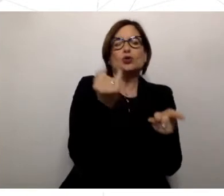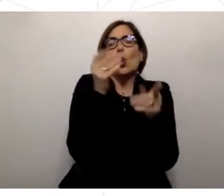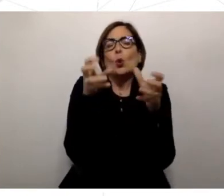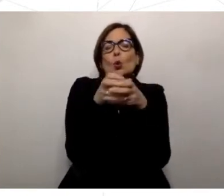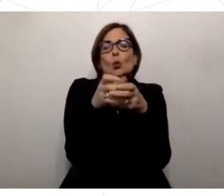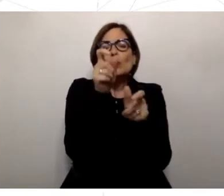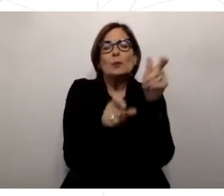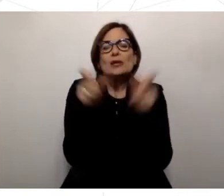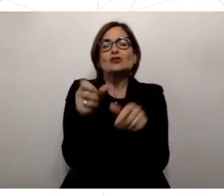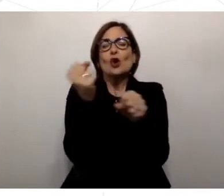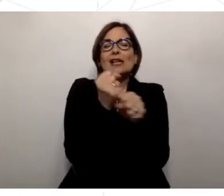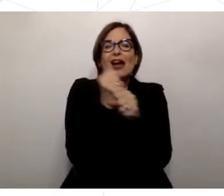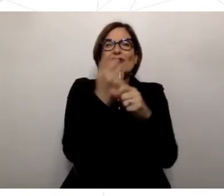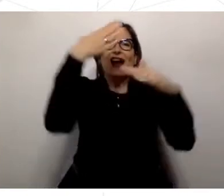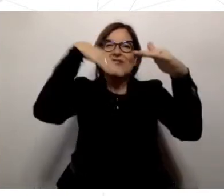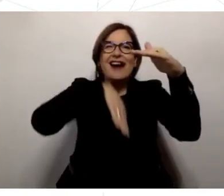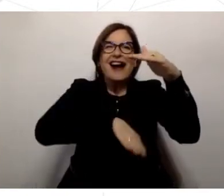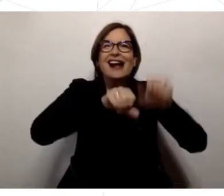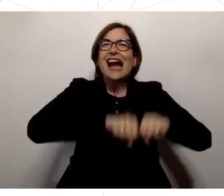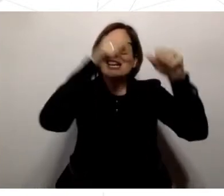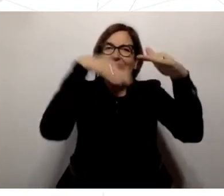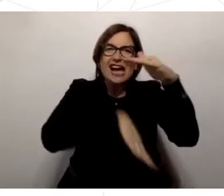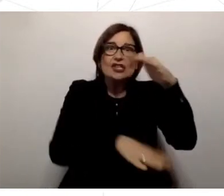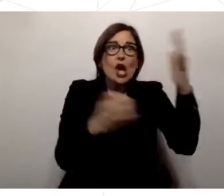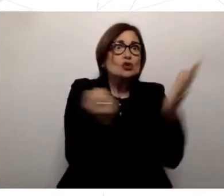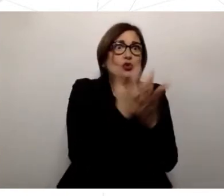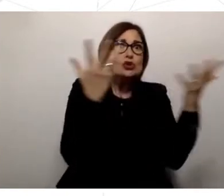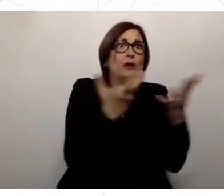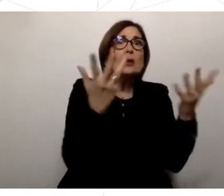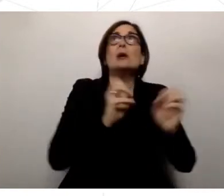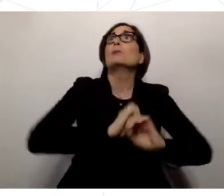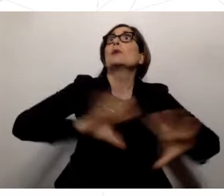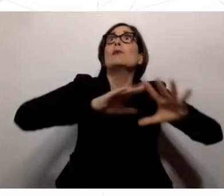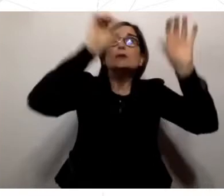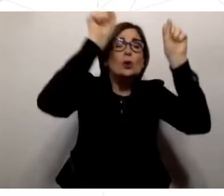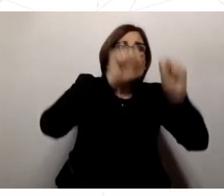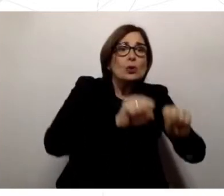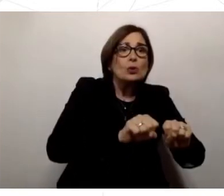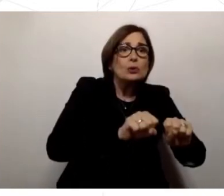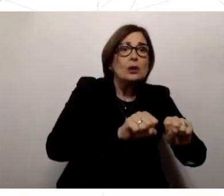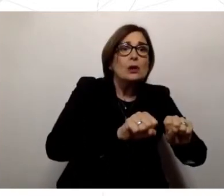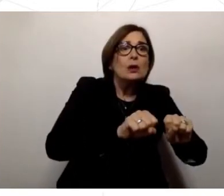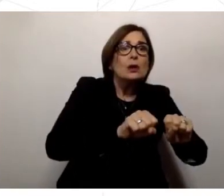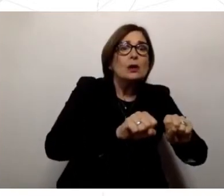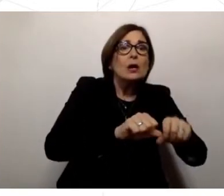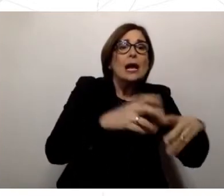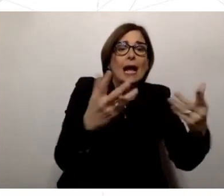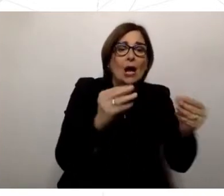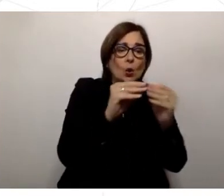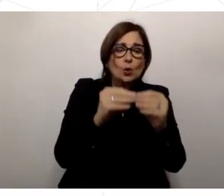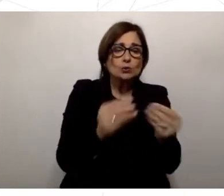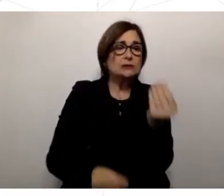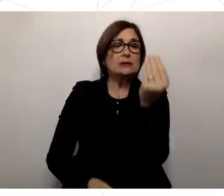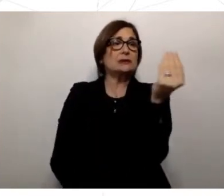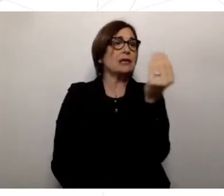lot of those wonderful mom and pop shops, small, dedicated group of folks in their garages, if something